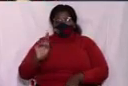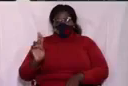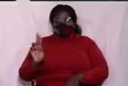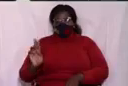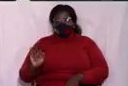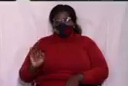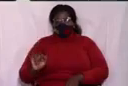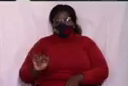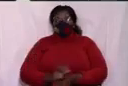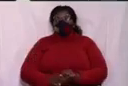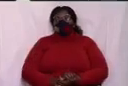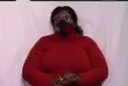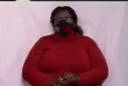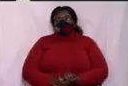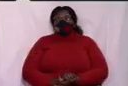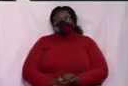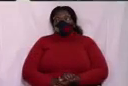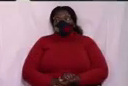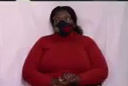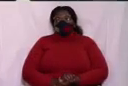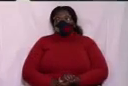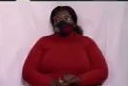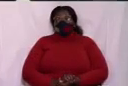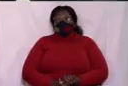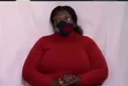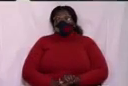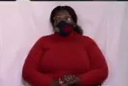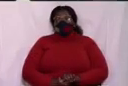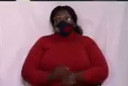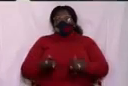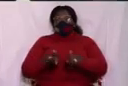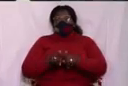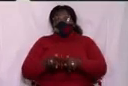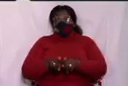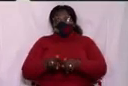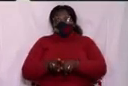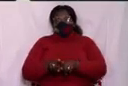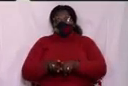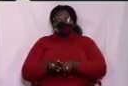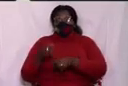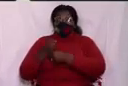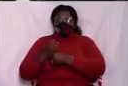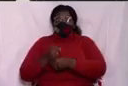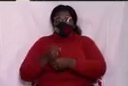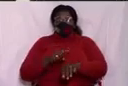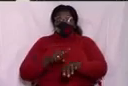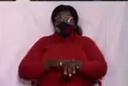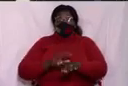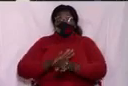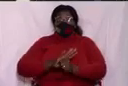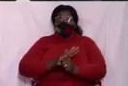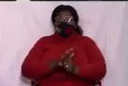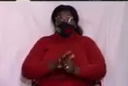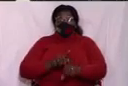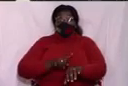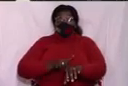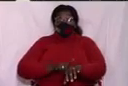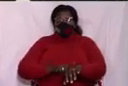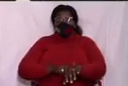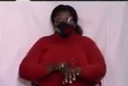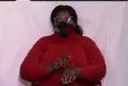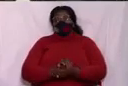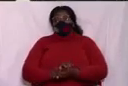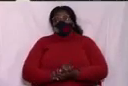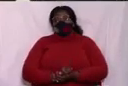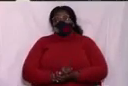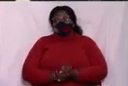show. For now, as you can see, we are in difficult times of COVID-19. We are practicing our social